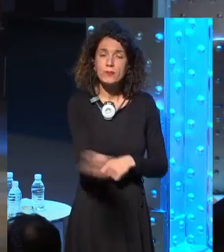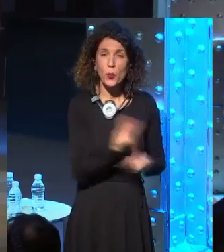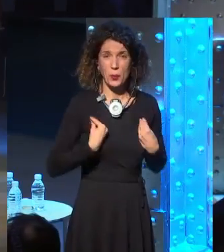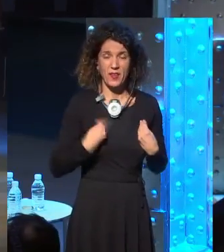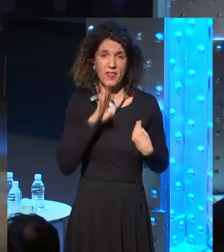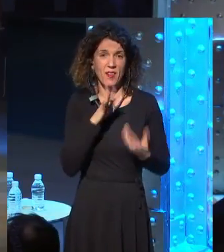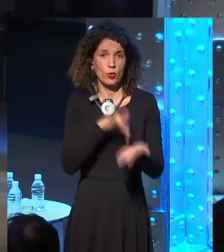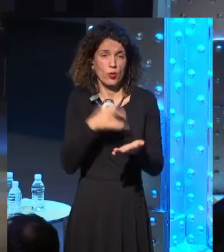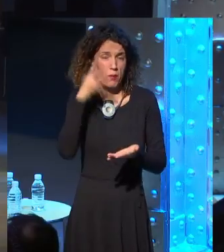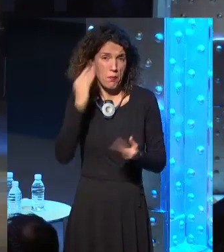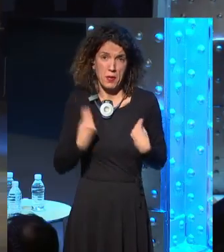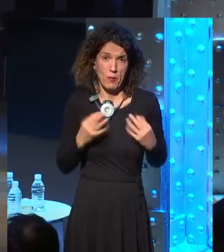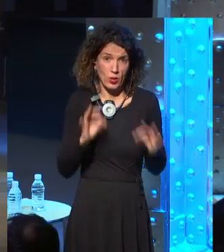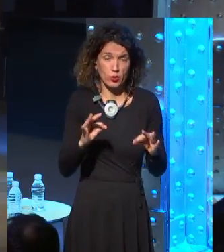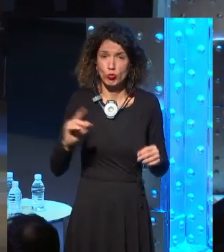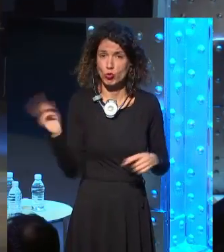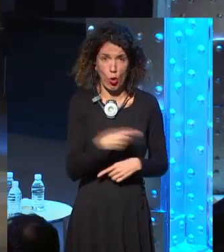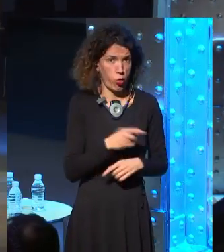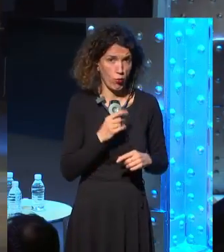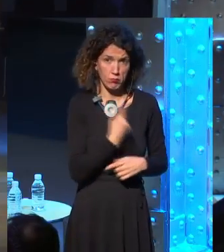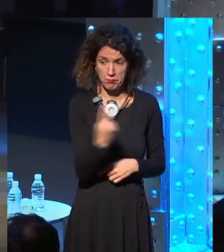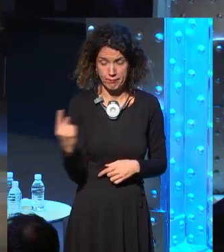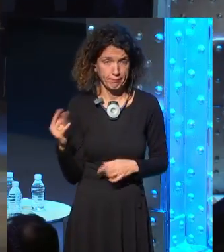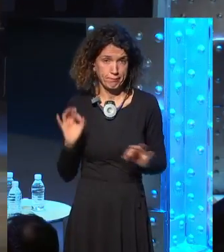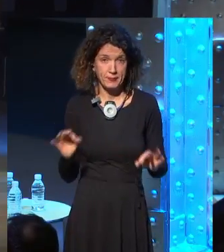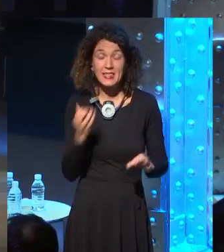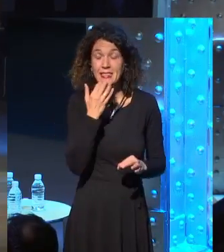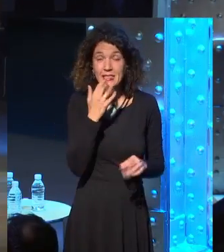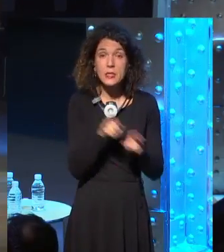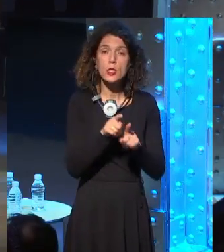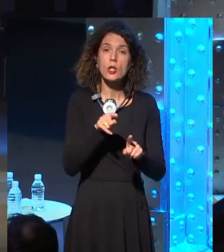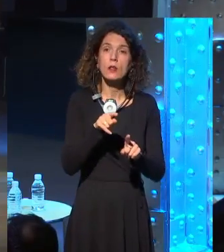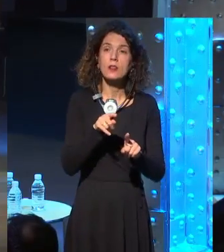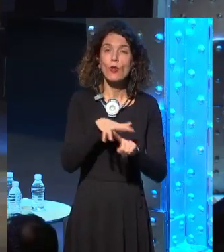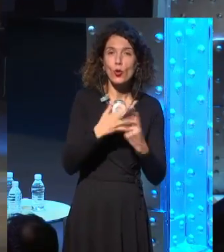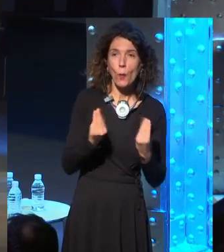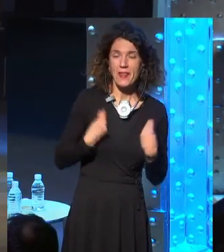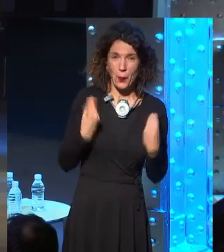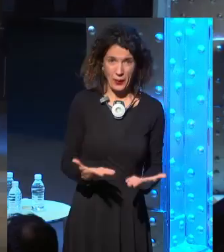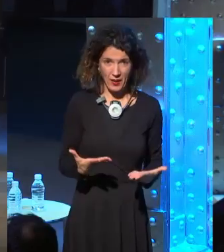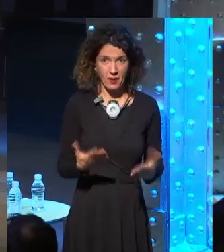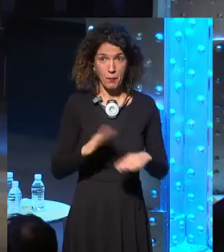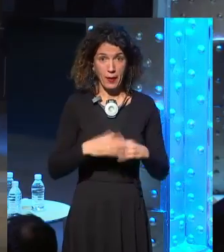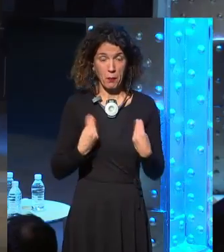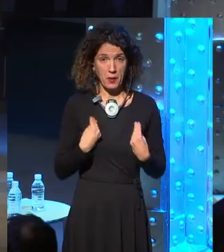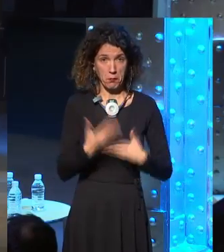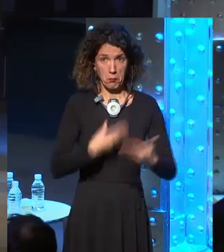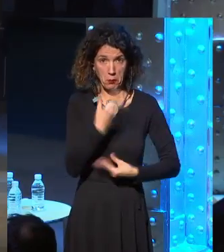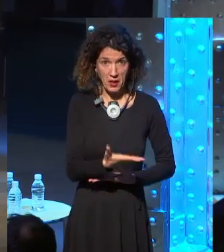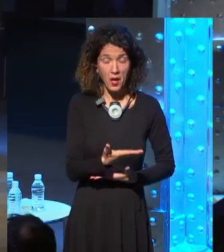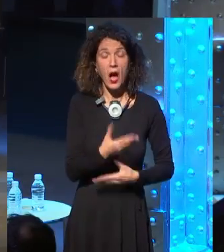experience, and having good conditions to live in will clearly make life